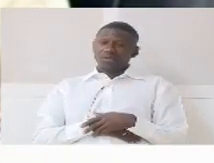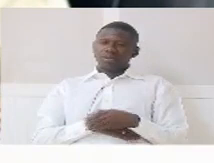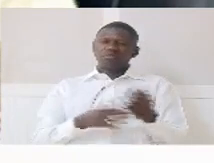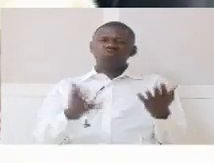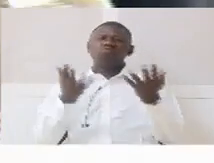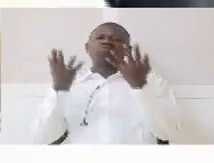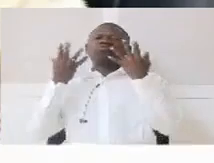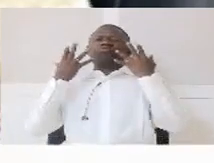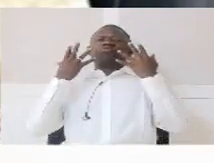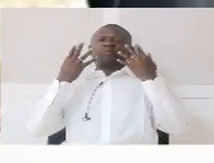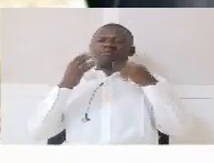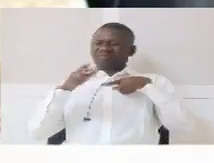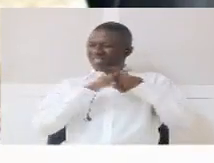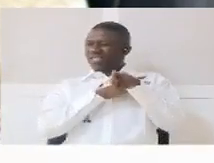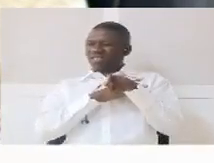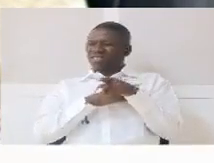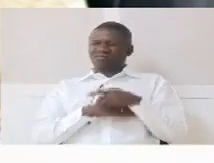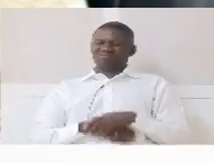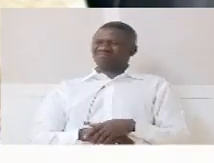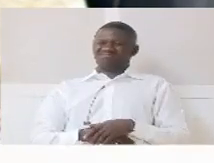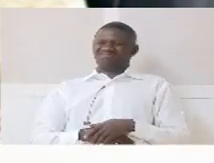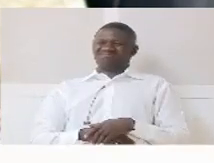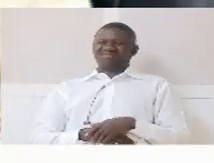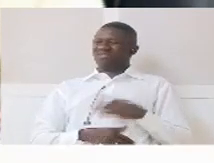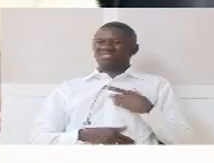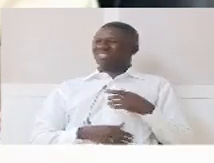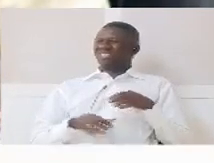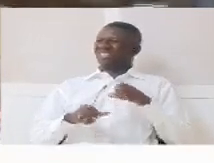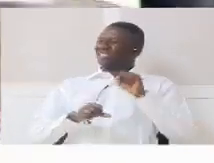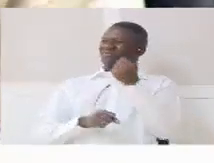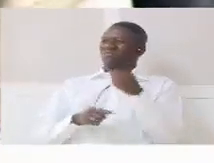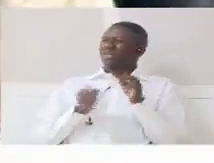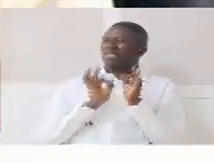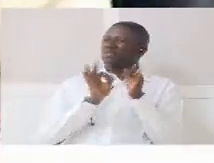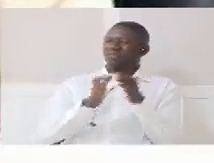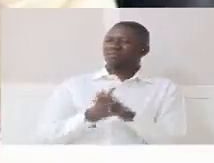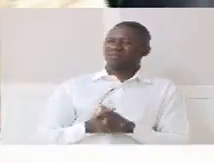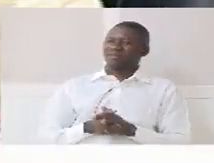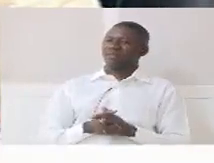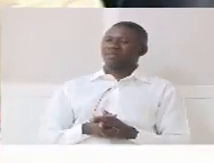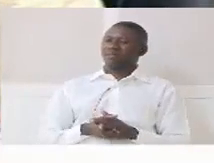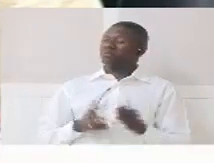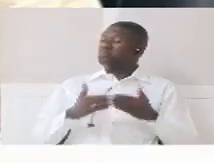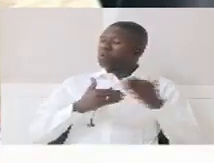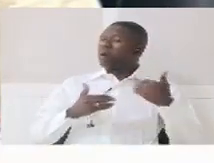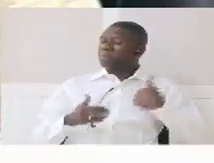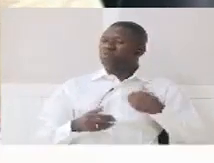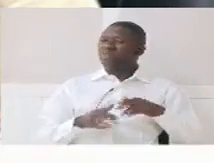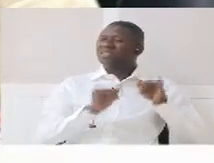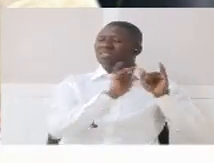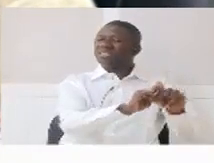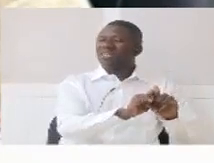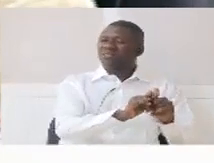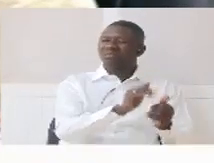inside. No, it I explain no. You cannot explain it. Much more the people that were in